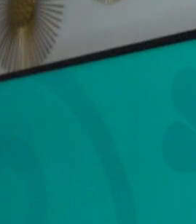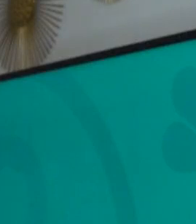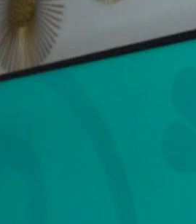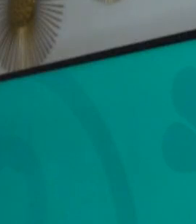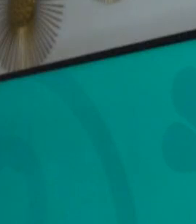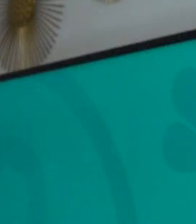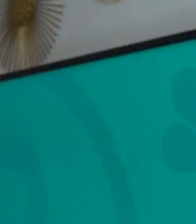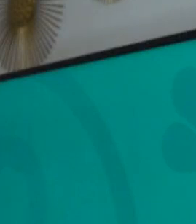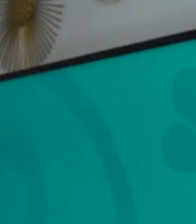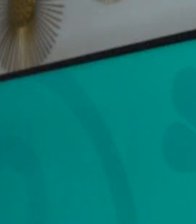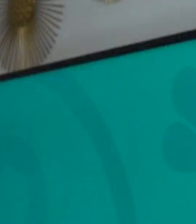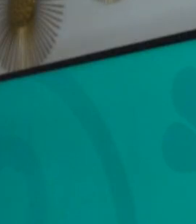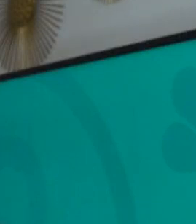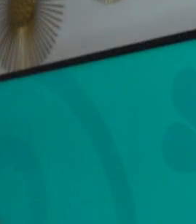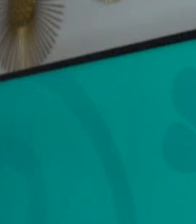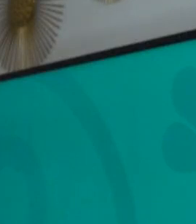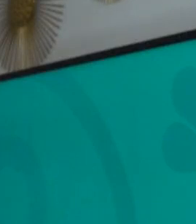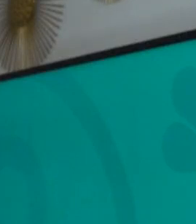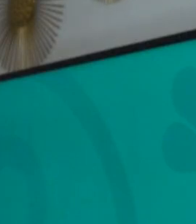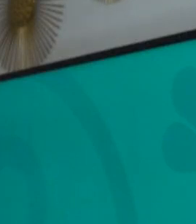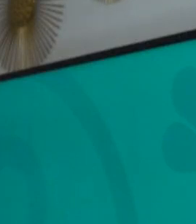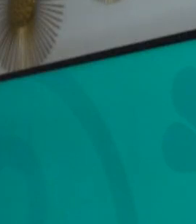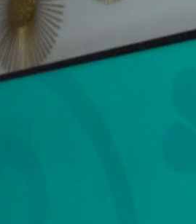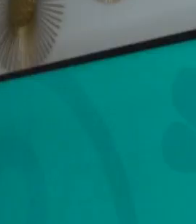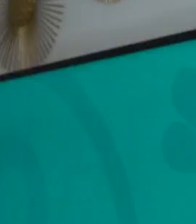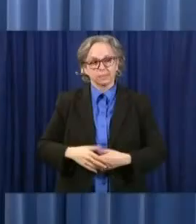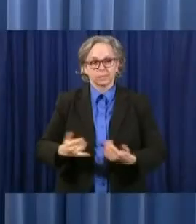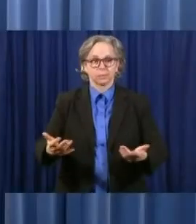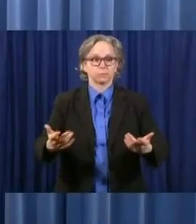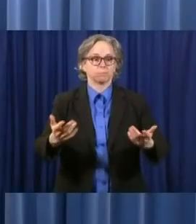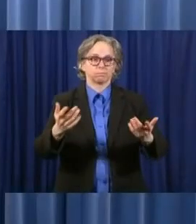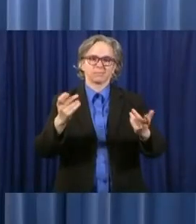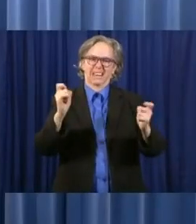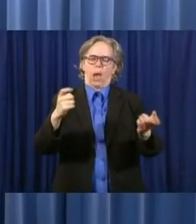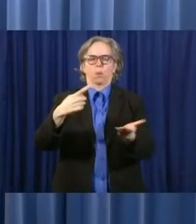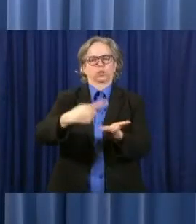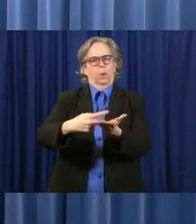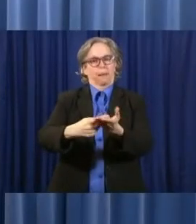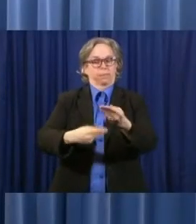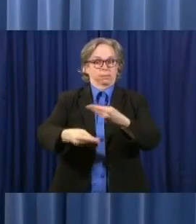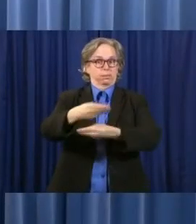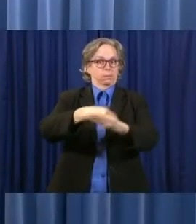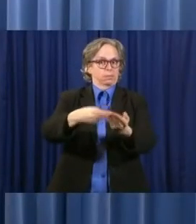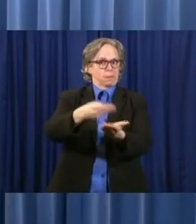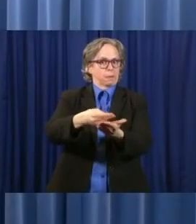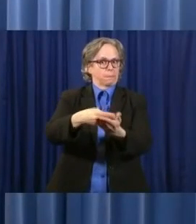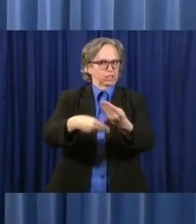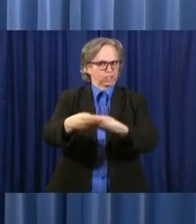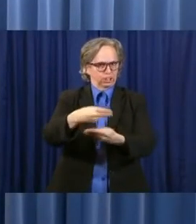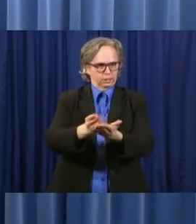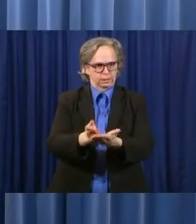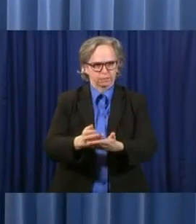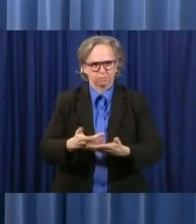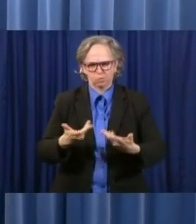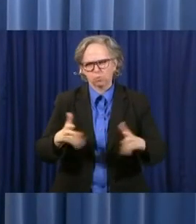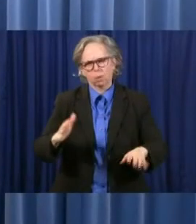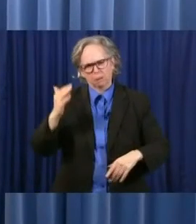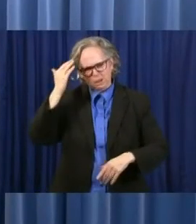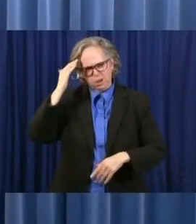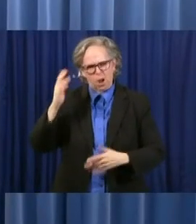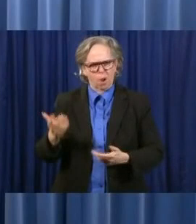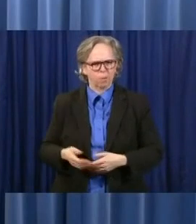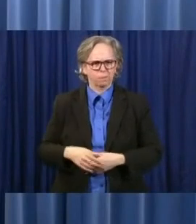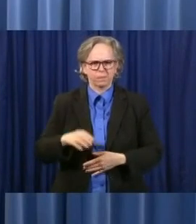from education to Medicaid and more in between. The COVID-19 epidemic has had a